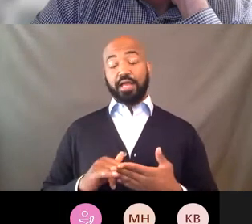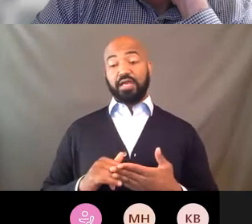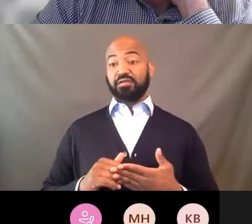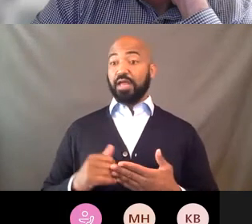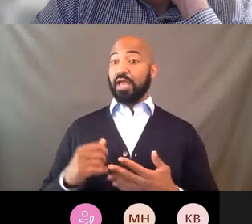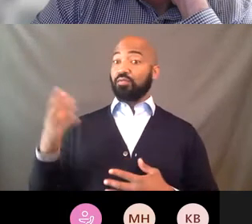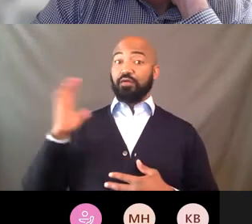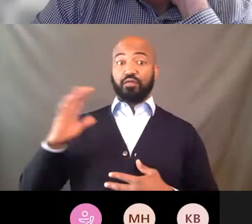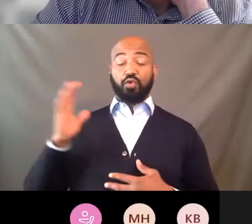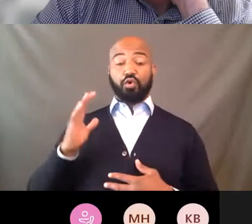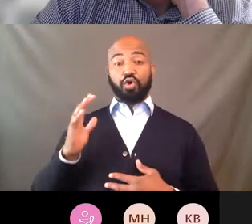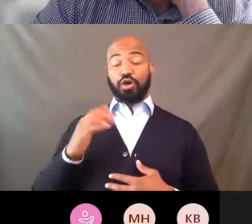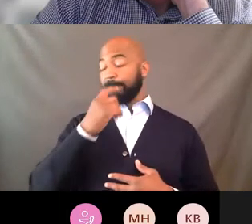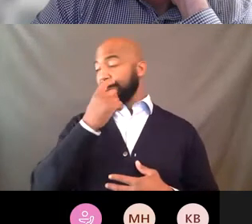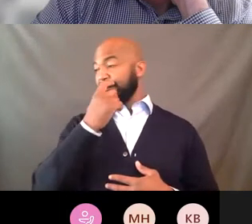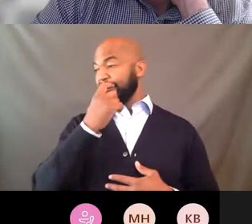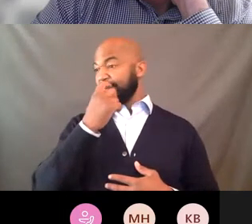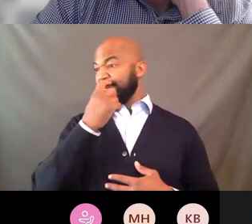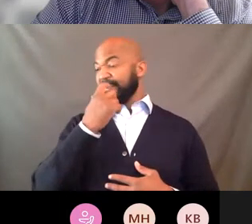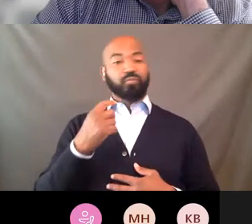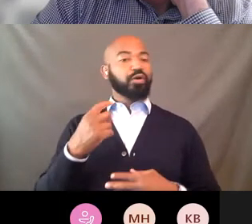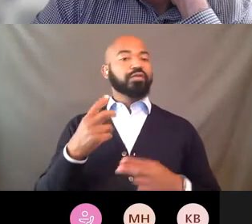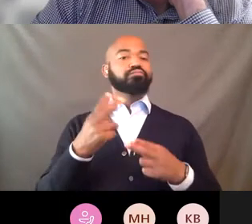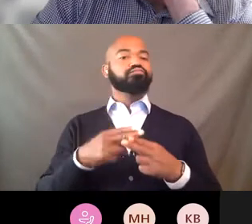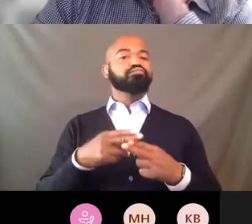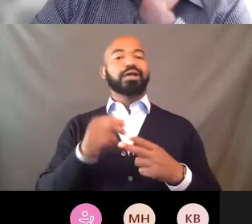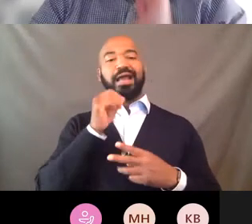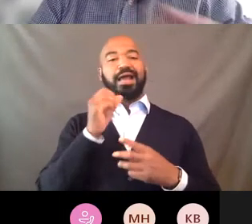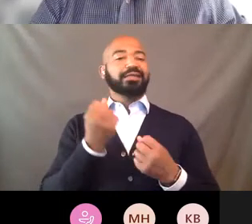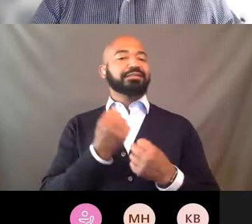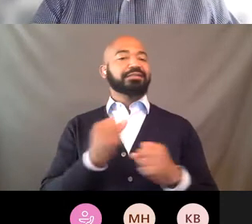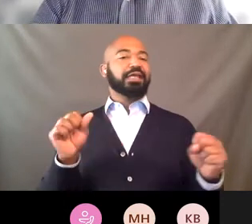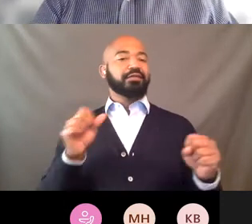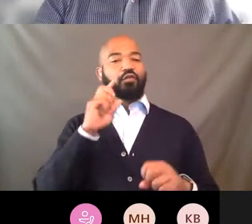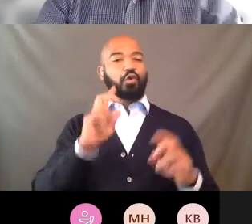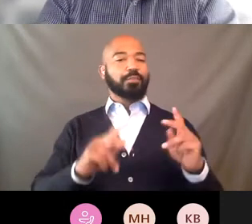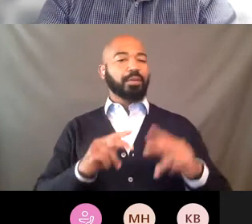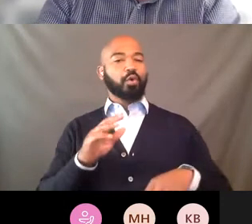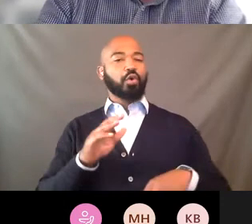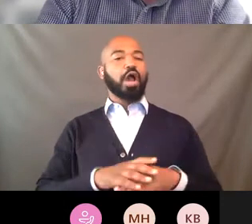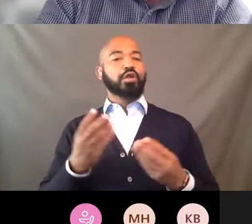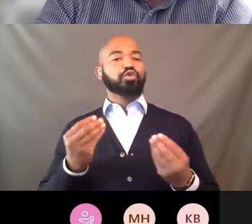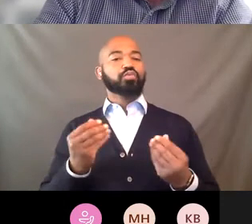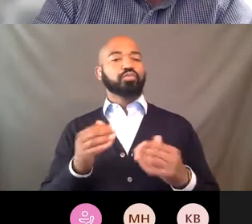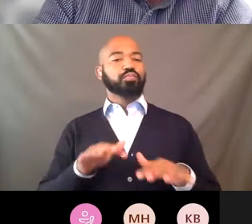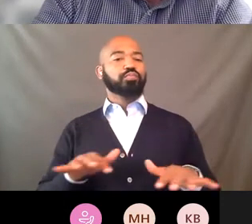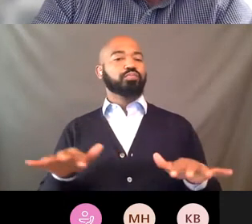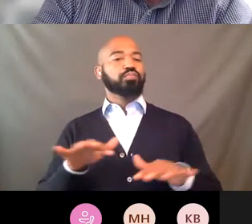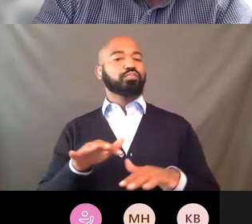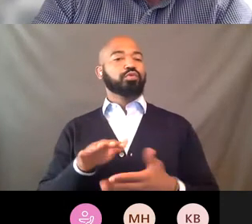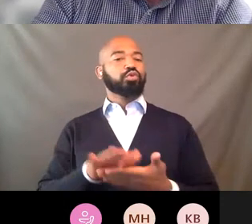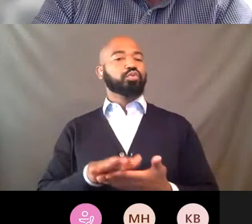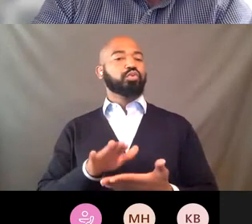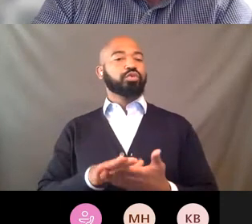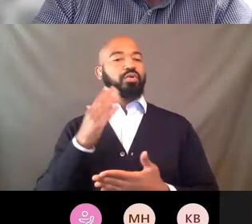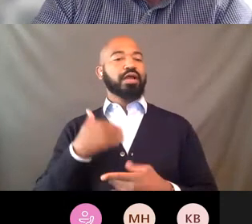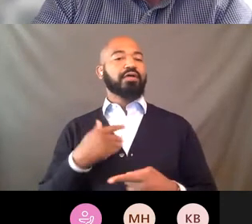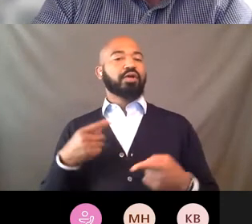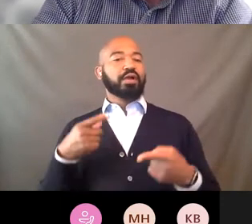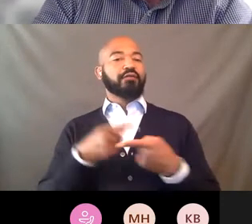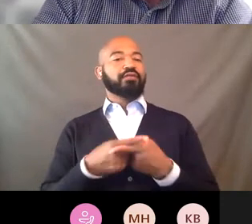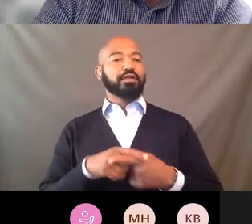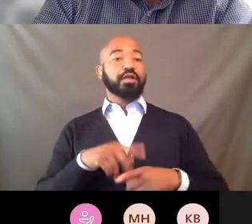as being unsafe for people on the school grounds, or that there would be this conflict between people